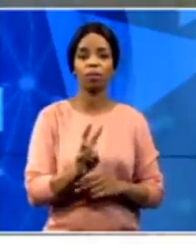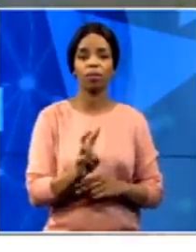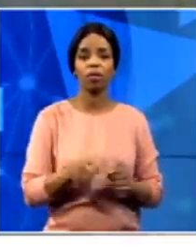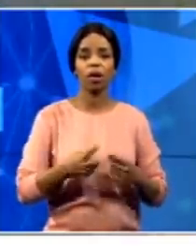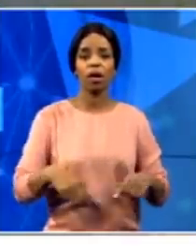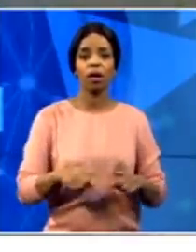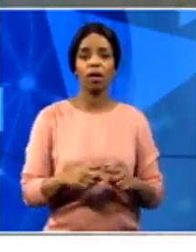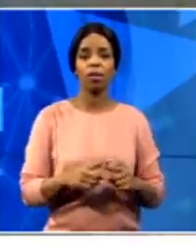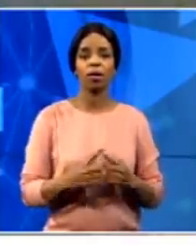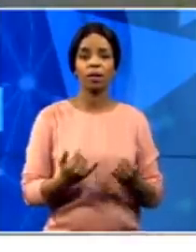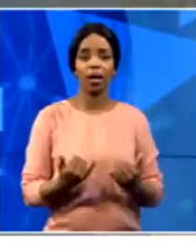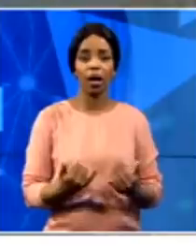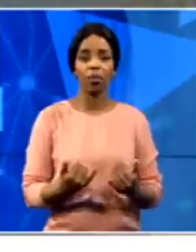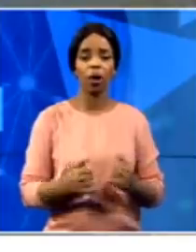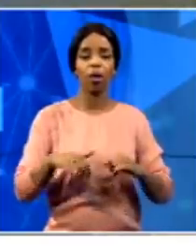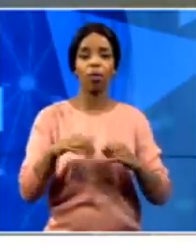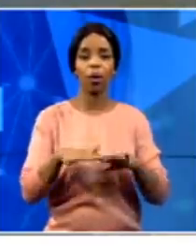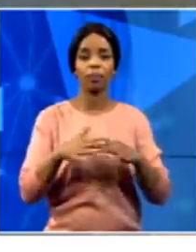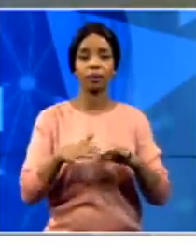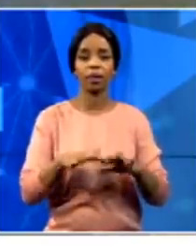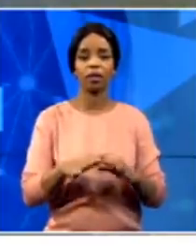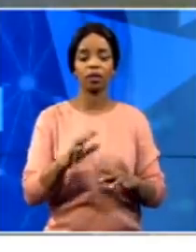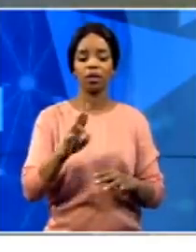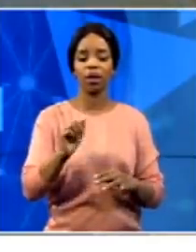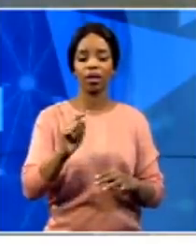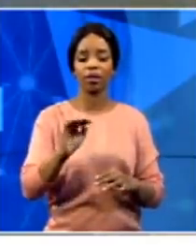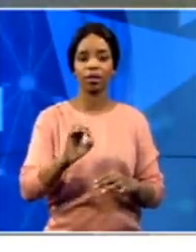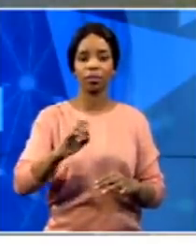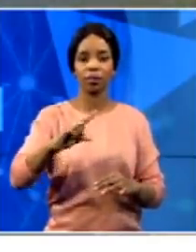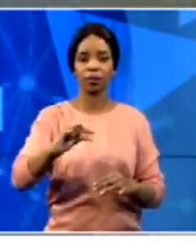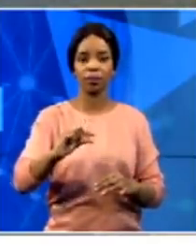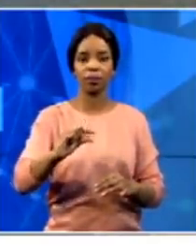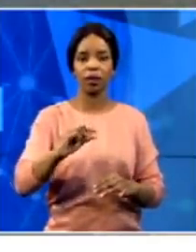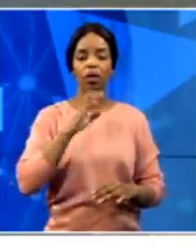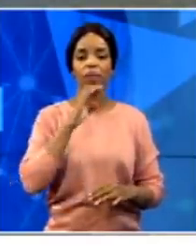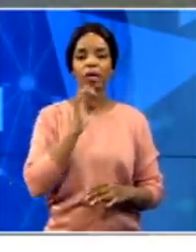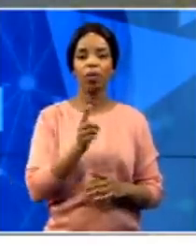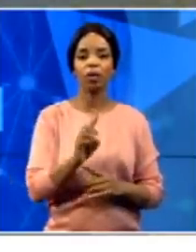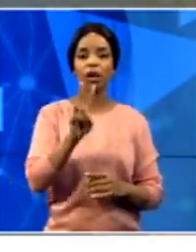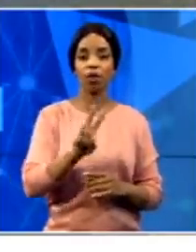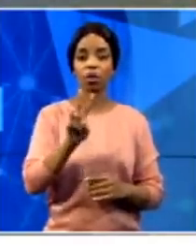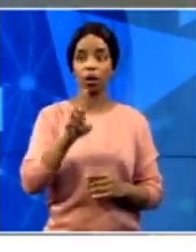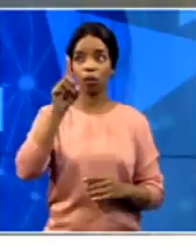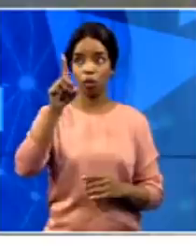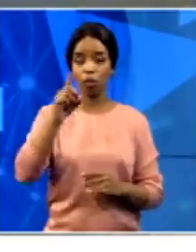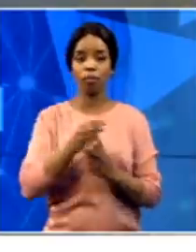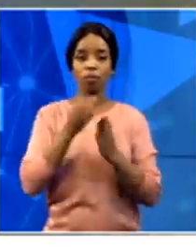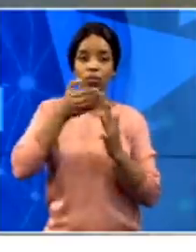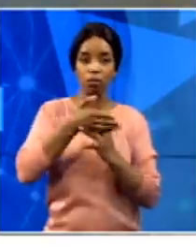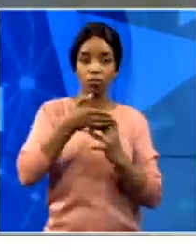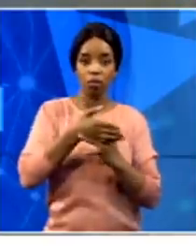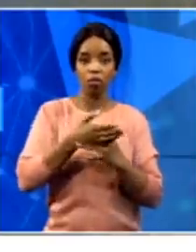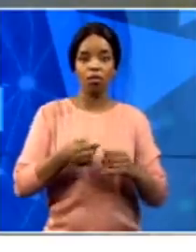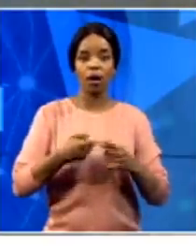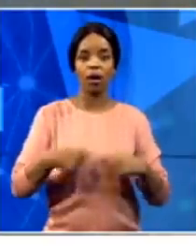zero rated, meaning if you're a Vodacom user, you'll be able to access our U-filing platform at no